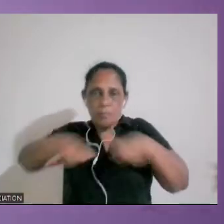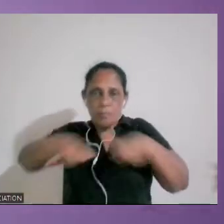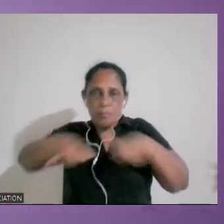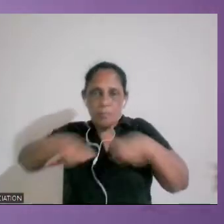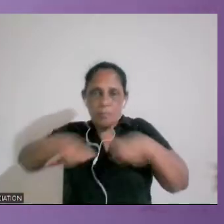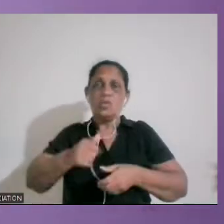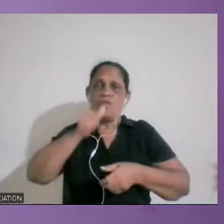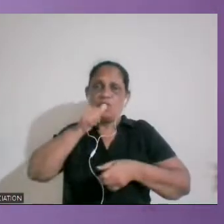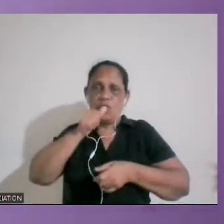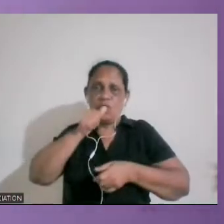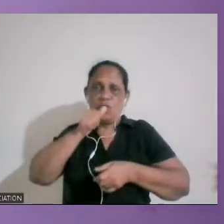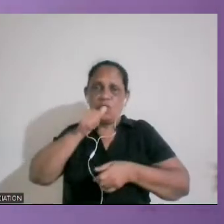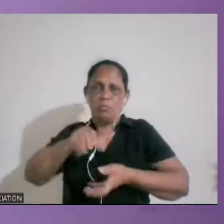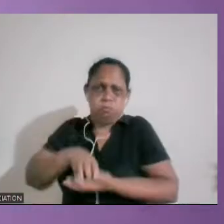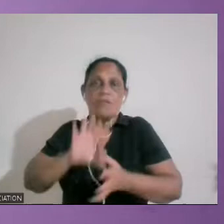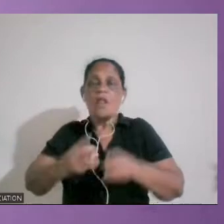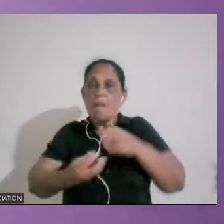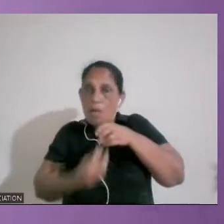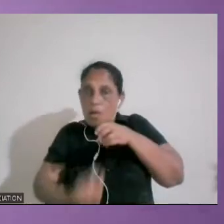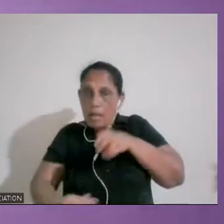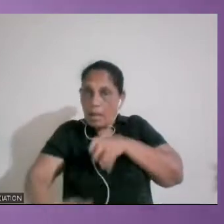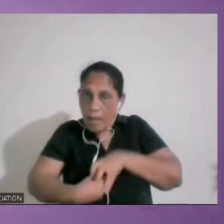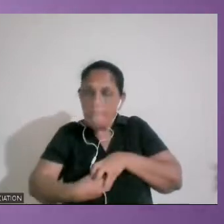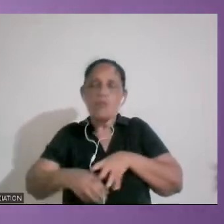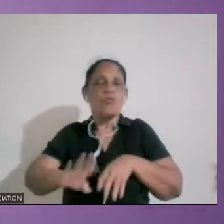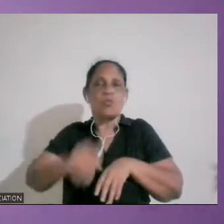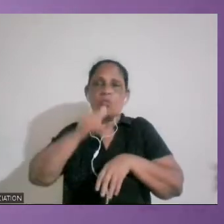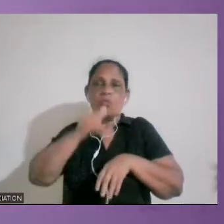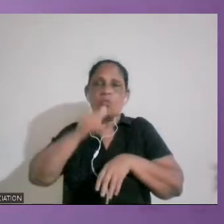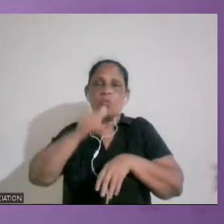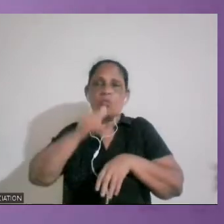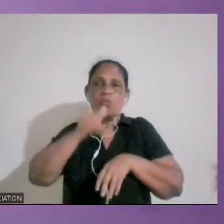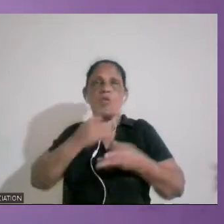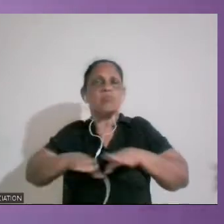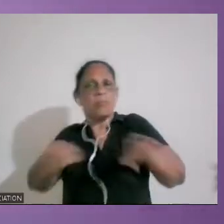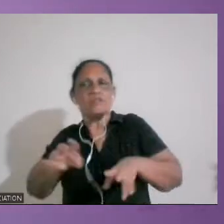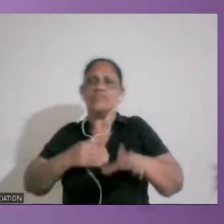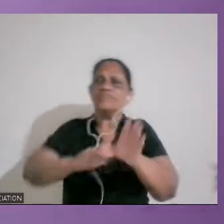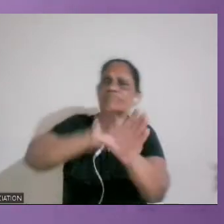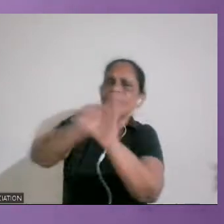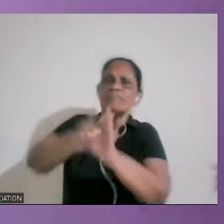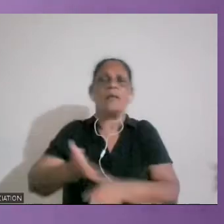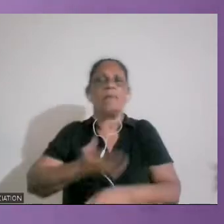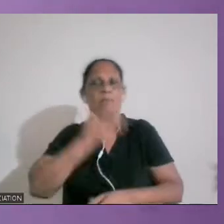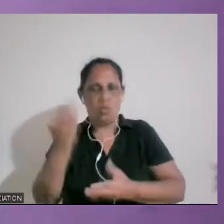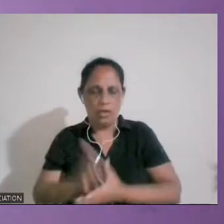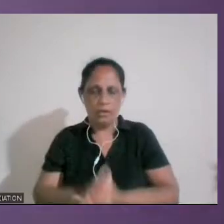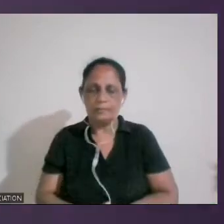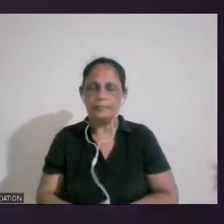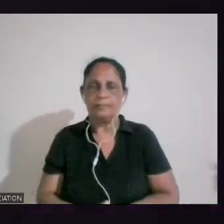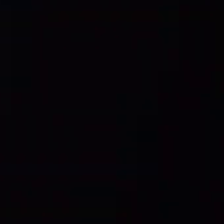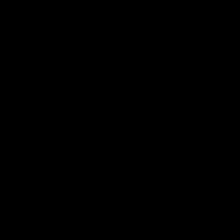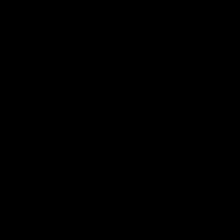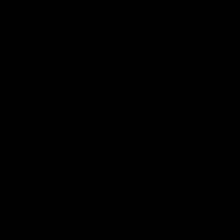use a sanitary pad, that will get soaked in the water. But if you use a tampon or a menstrual cup, you can definitely go swimming whilst you're on your